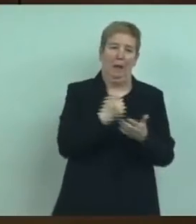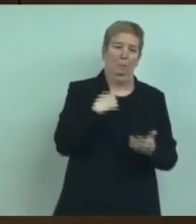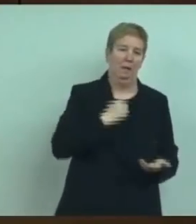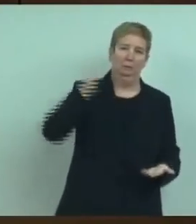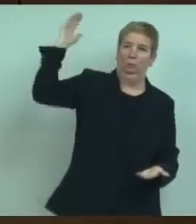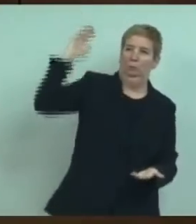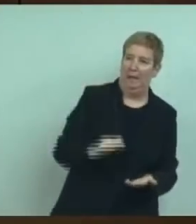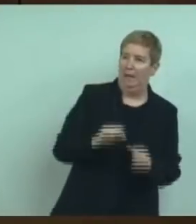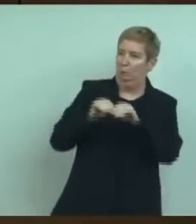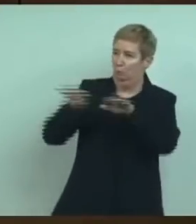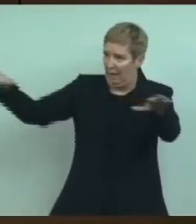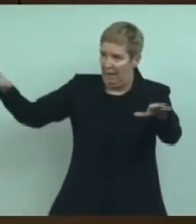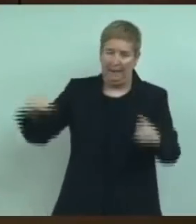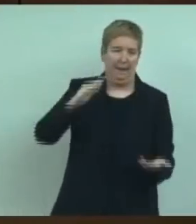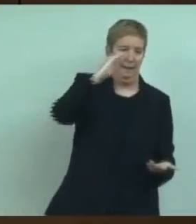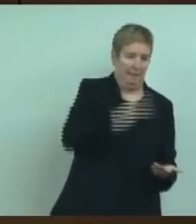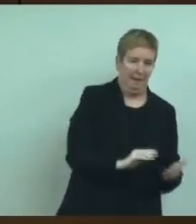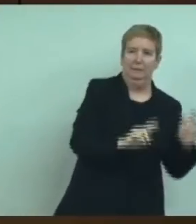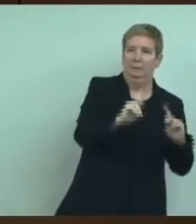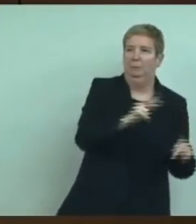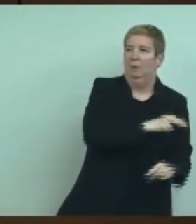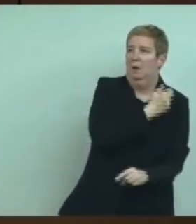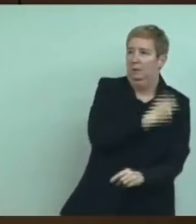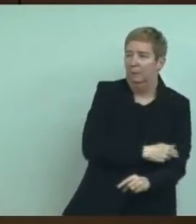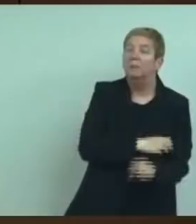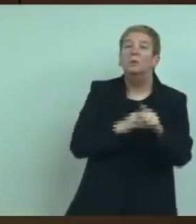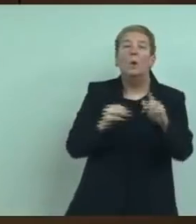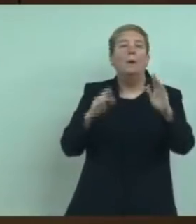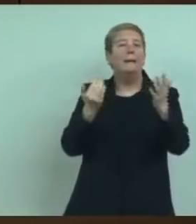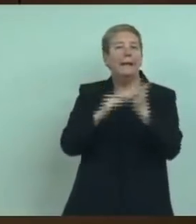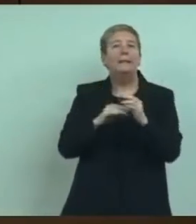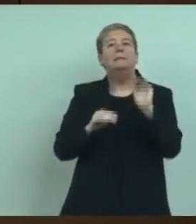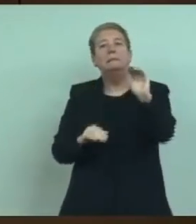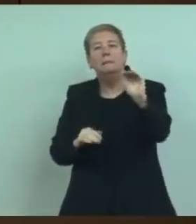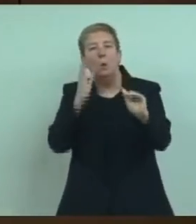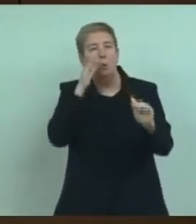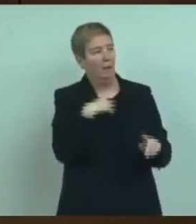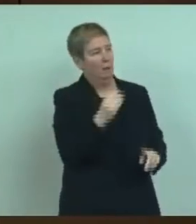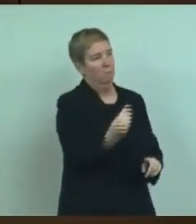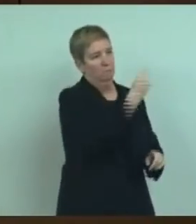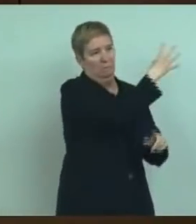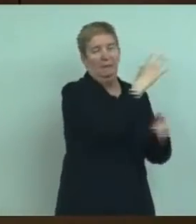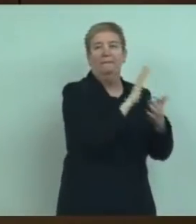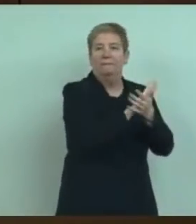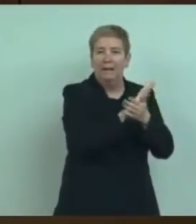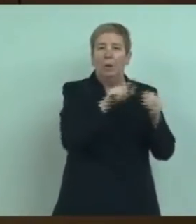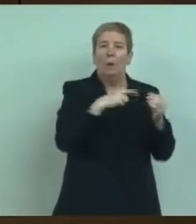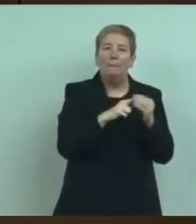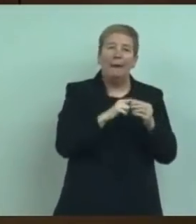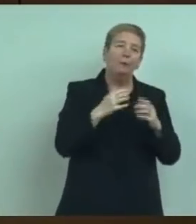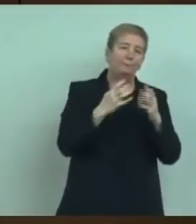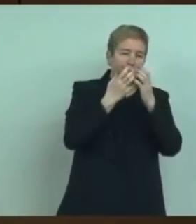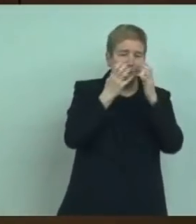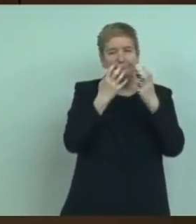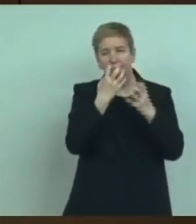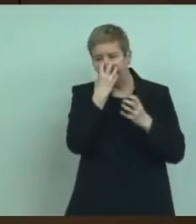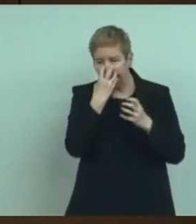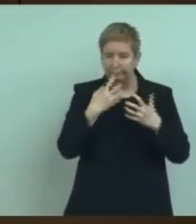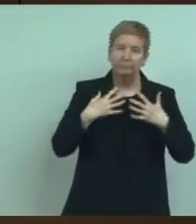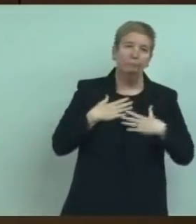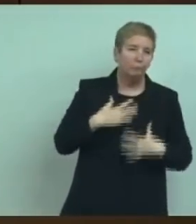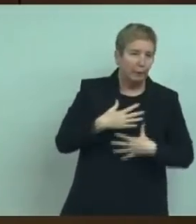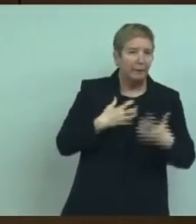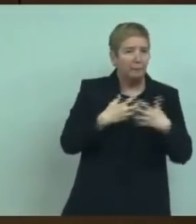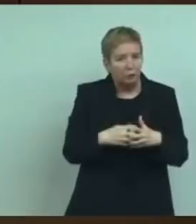spread. So expect that video about ventilators. Expect more information about personal protective equipment. Please